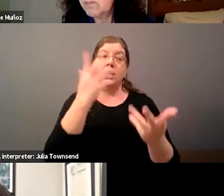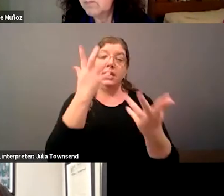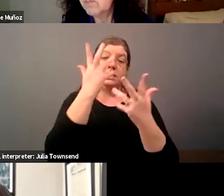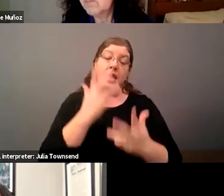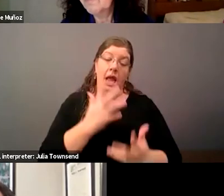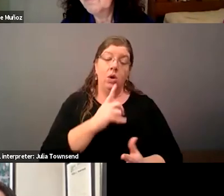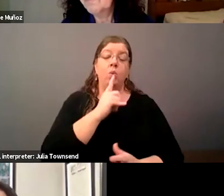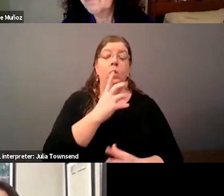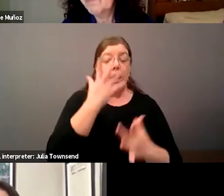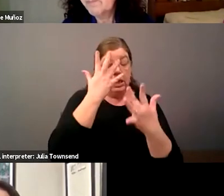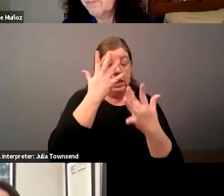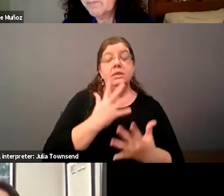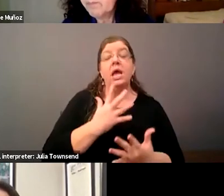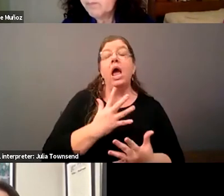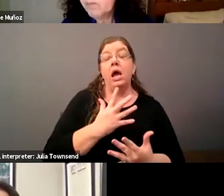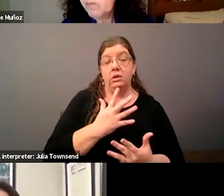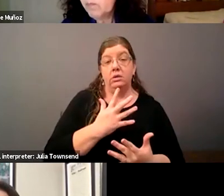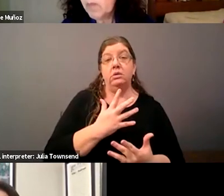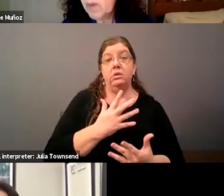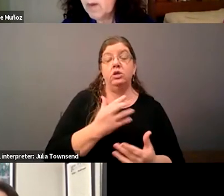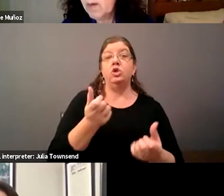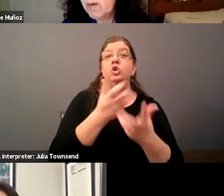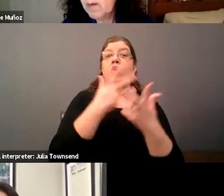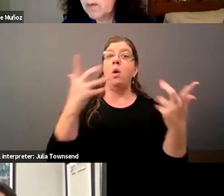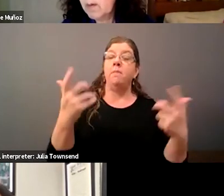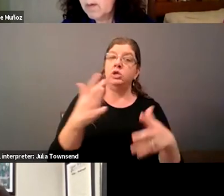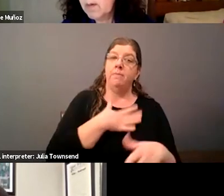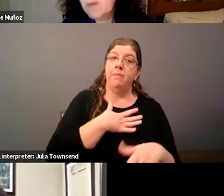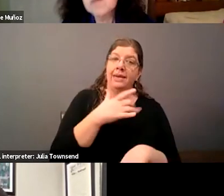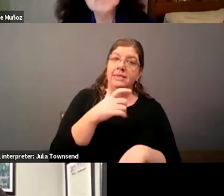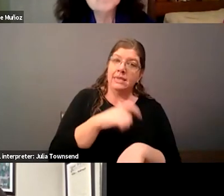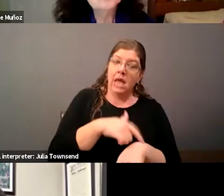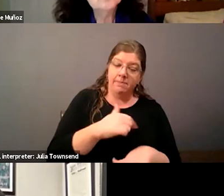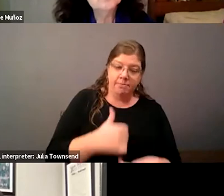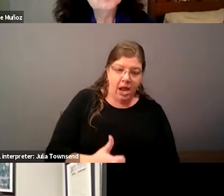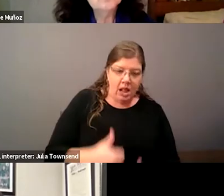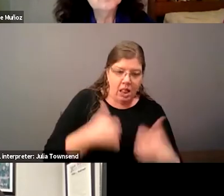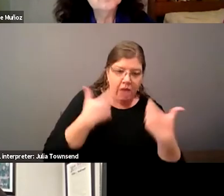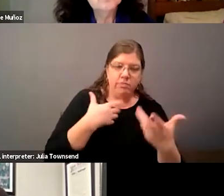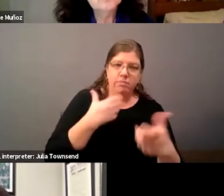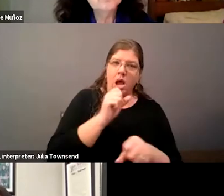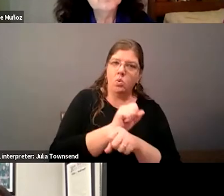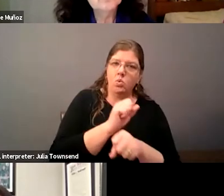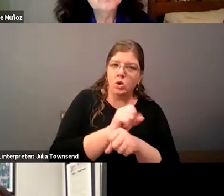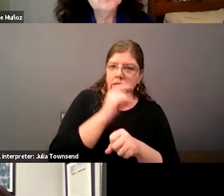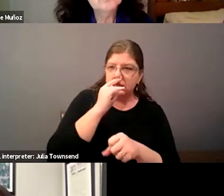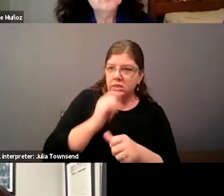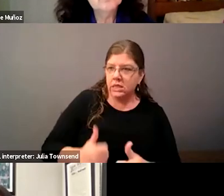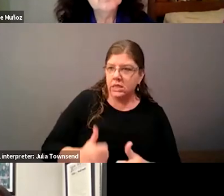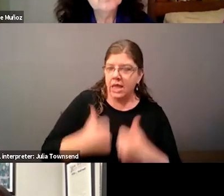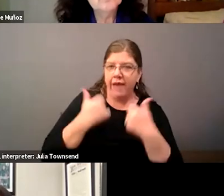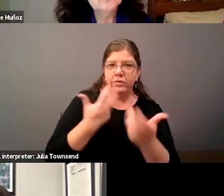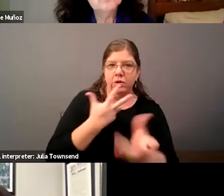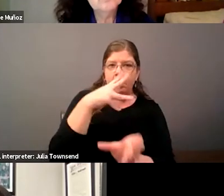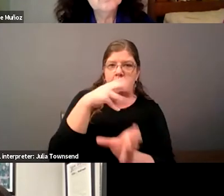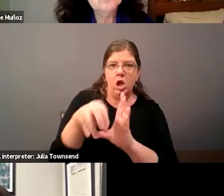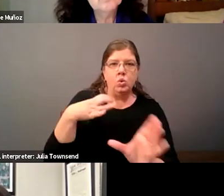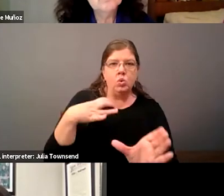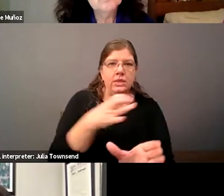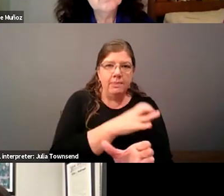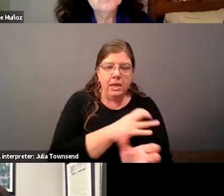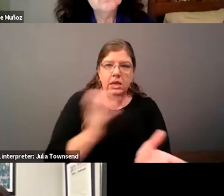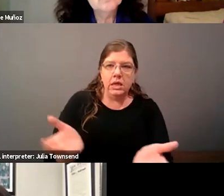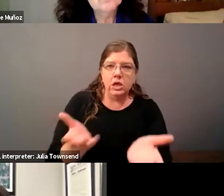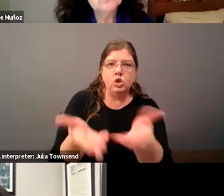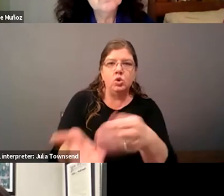really sad that i would take so much time of my life of my work life or my kids life to be in these committees to